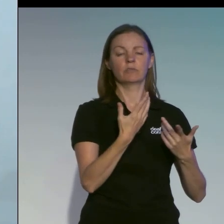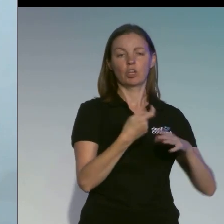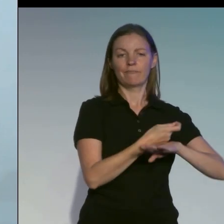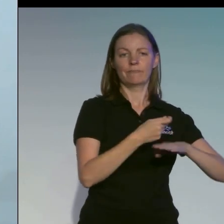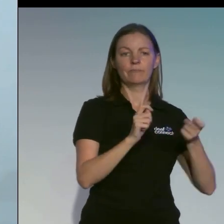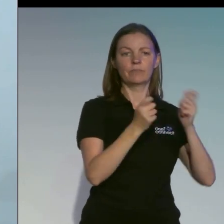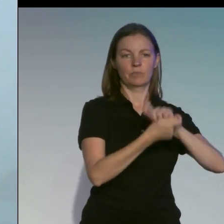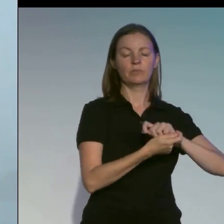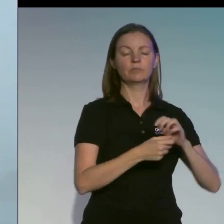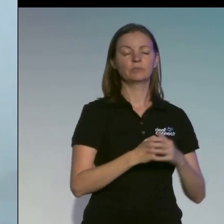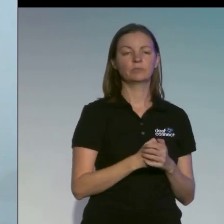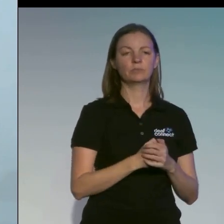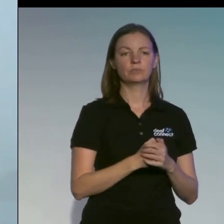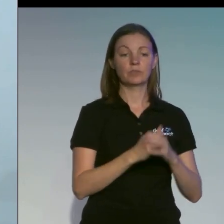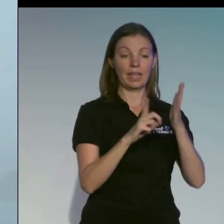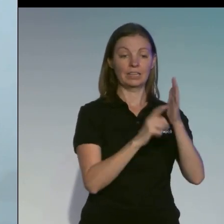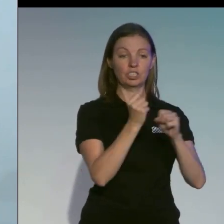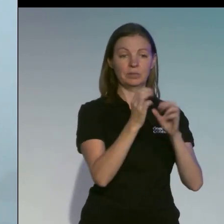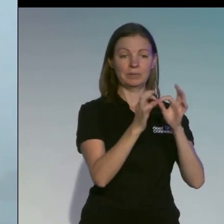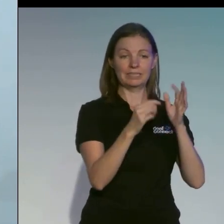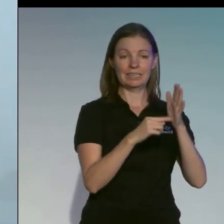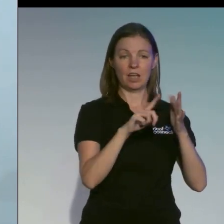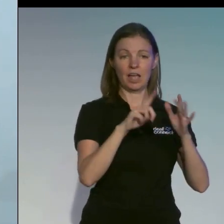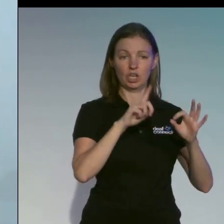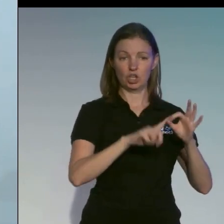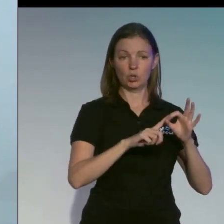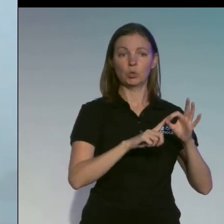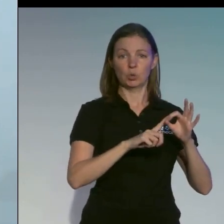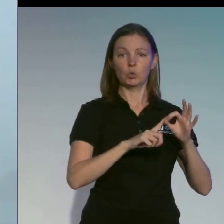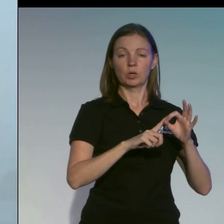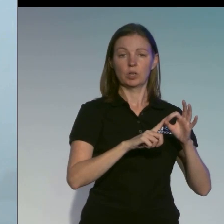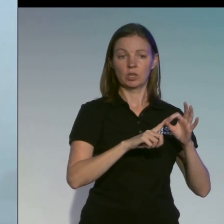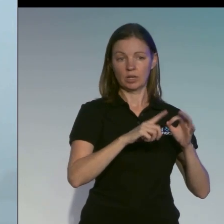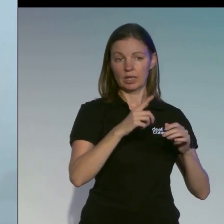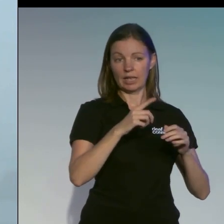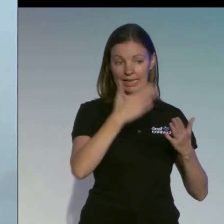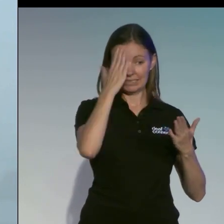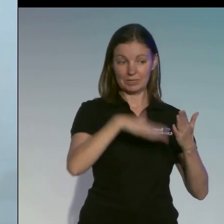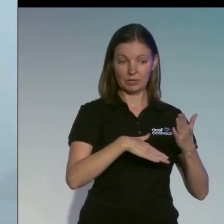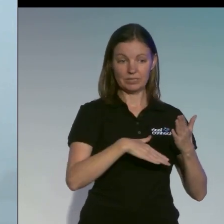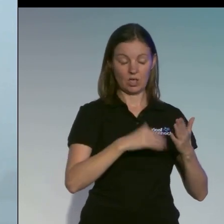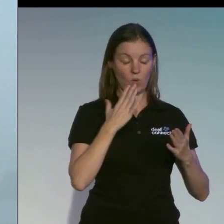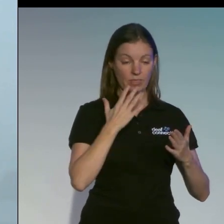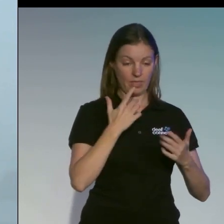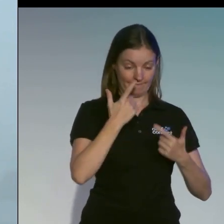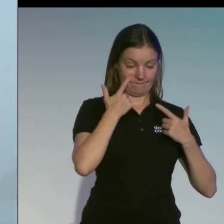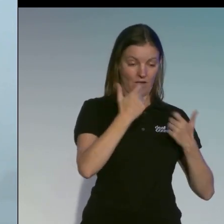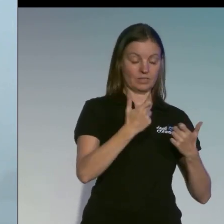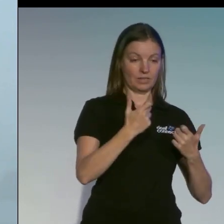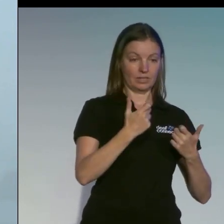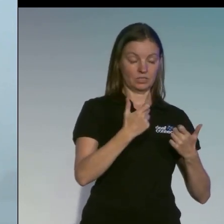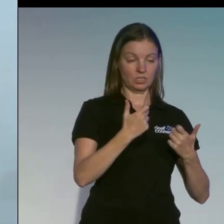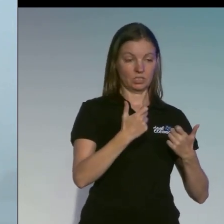The practices against LGBTIQ individuals increase in intensity from the moment of discovery, starting usually